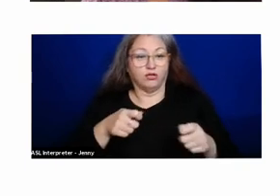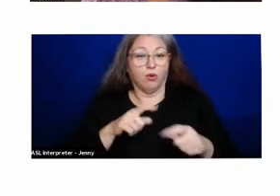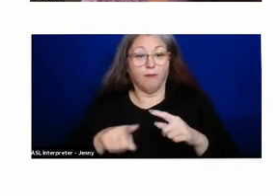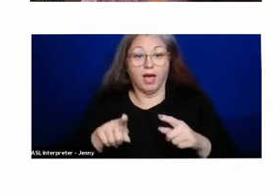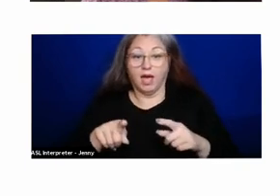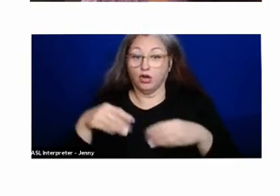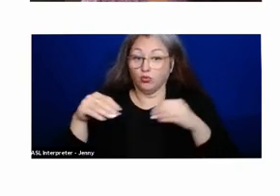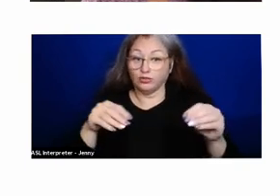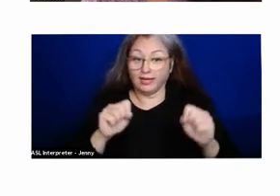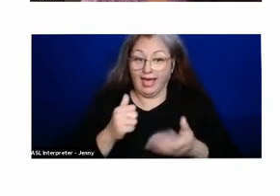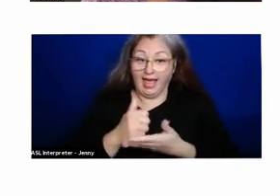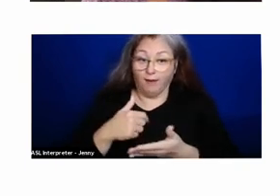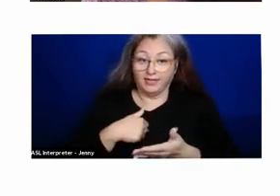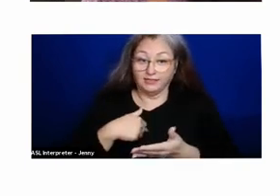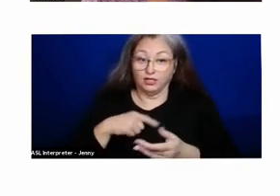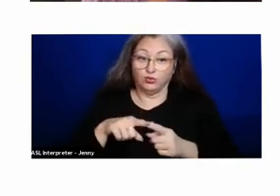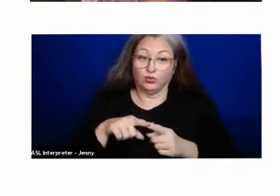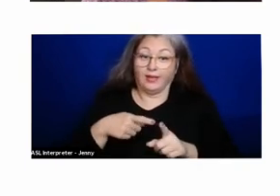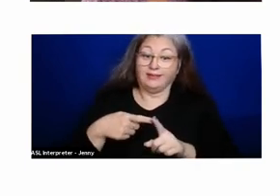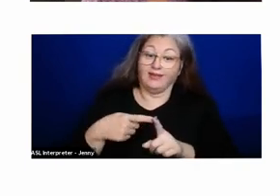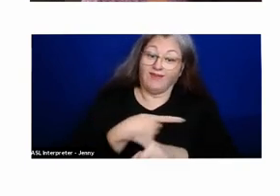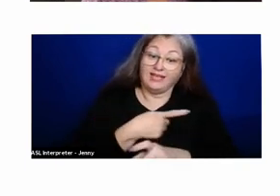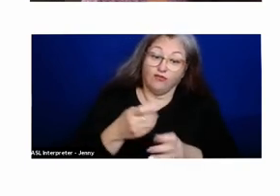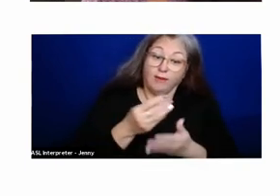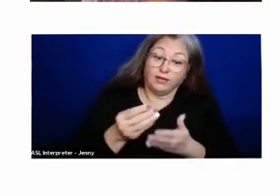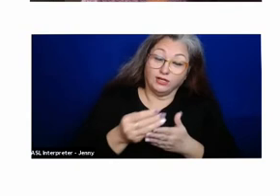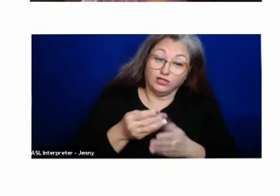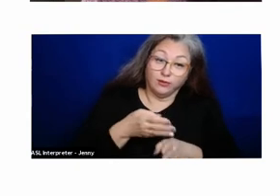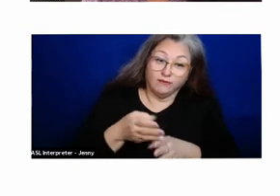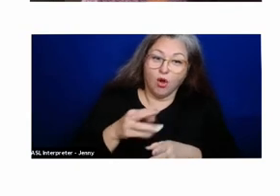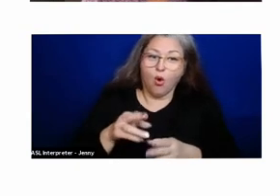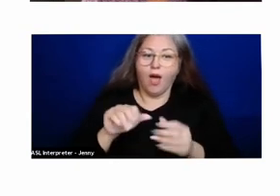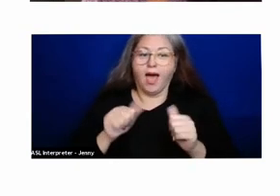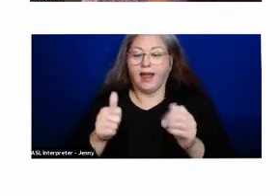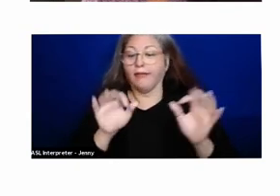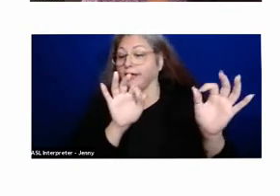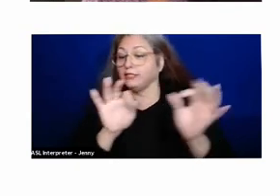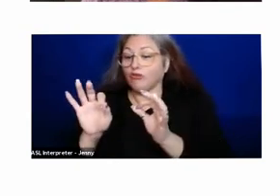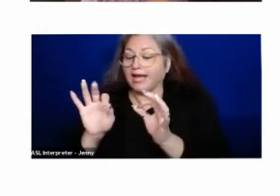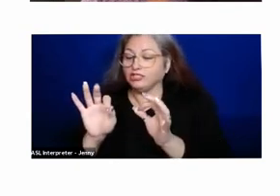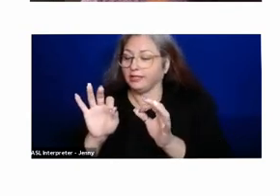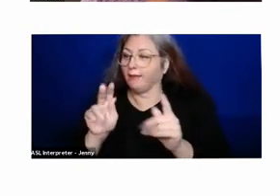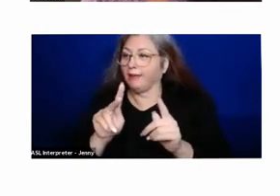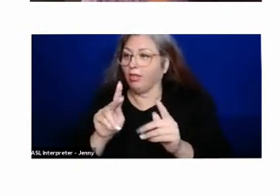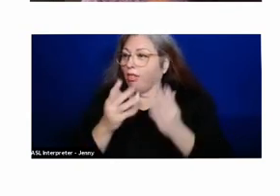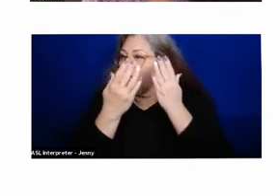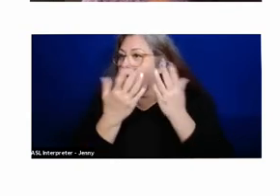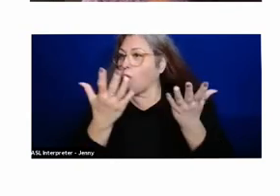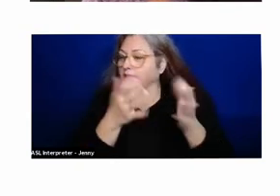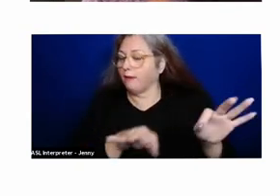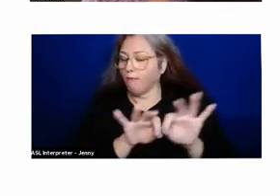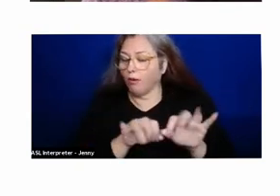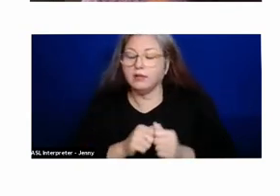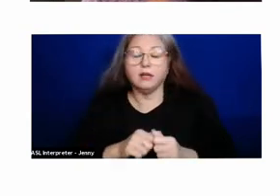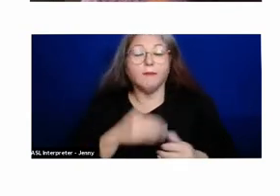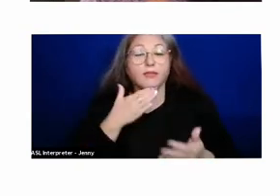to divest from consumerism, or is resale yet another consumerist distraction from the things that really matter? The good news is that